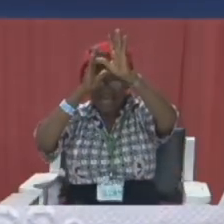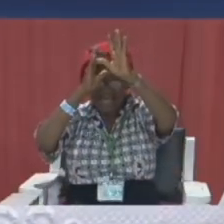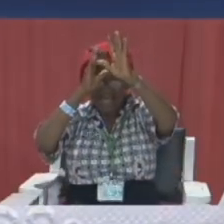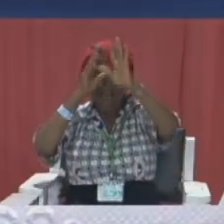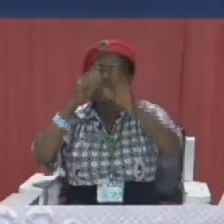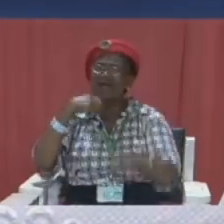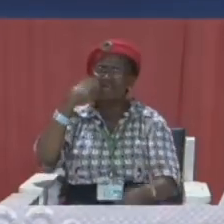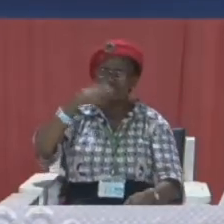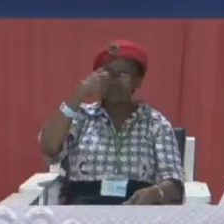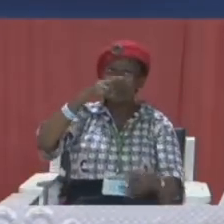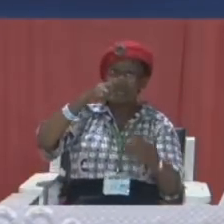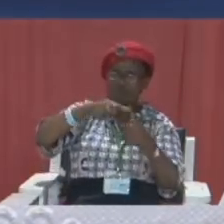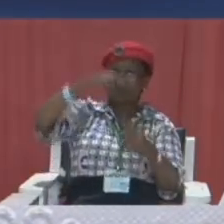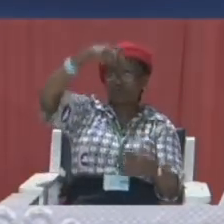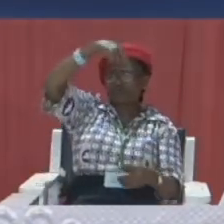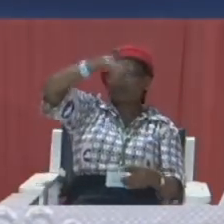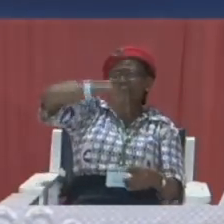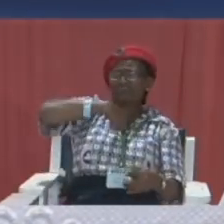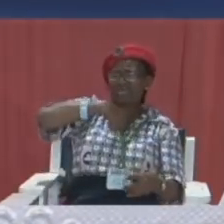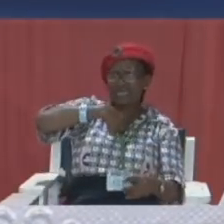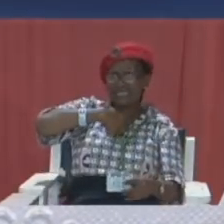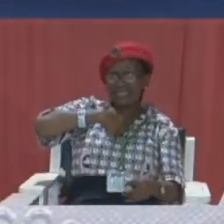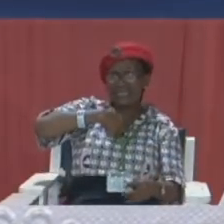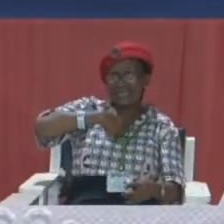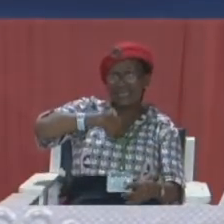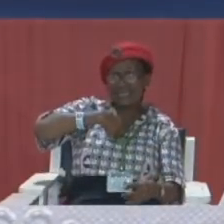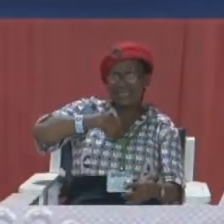speak to me tonight.